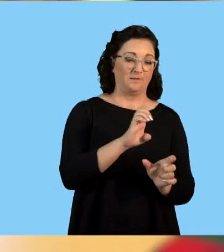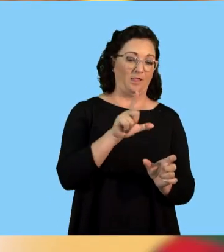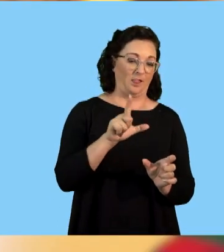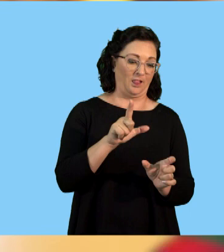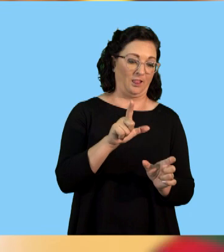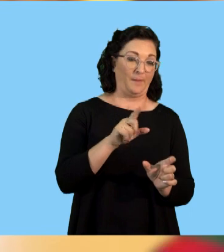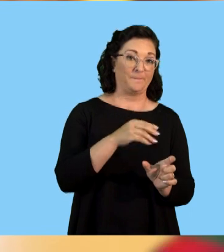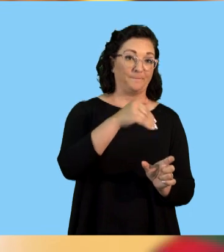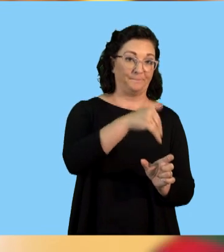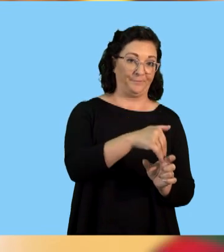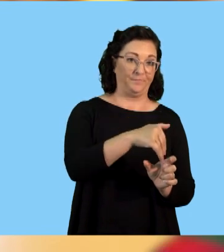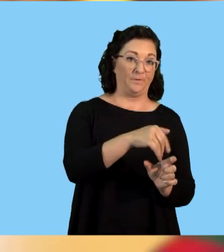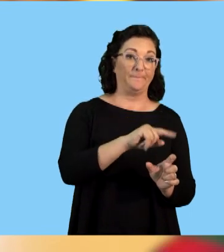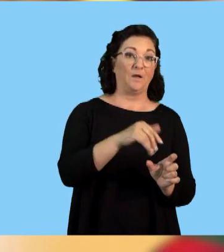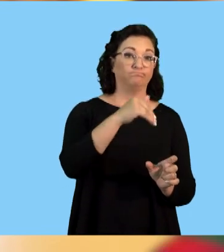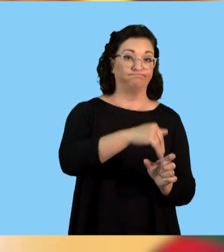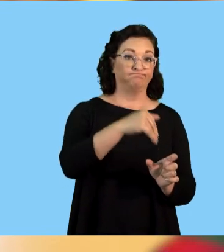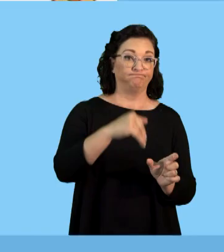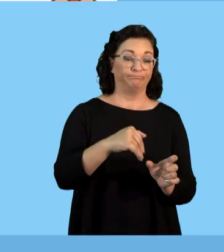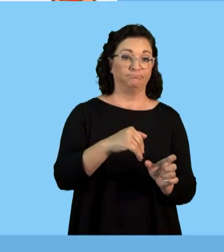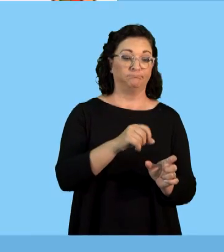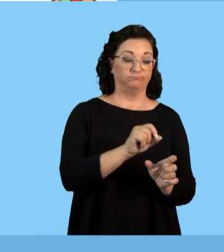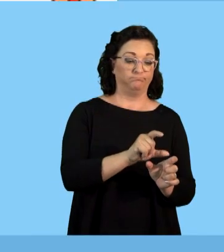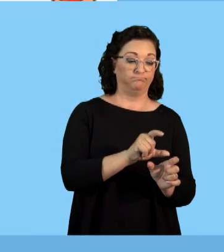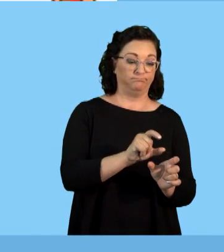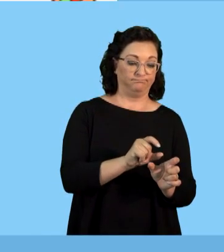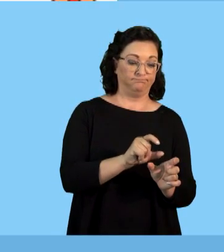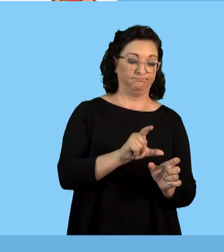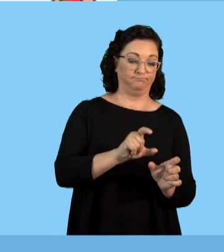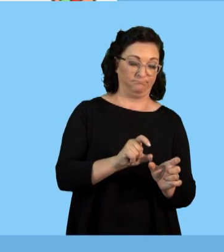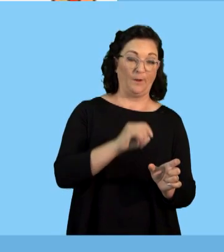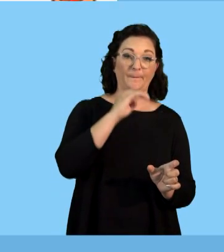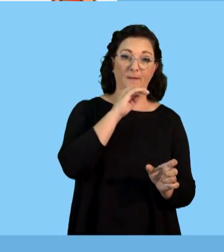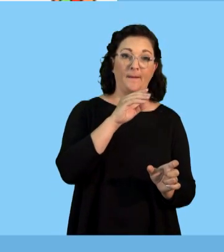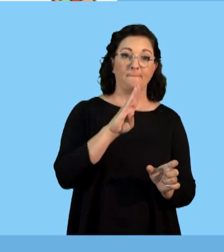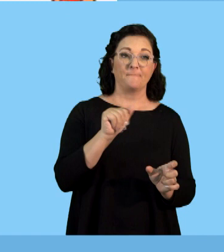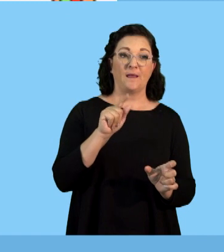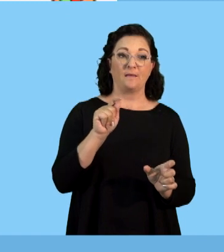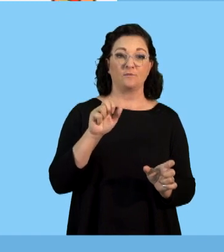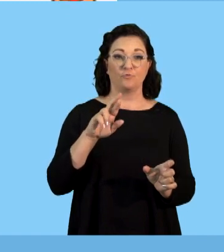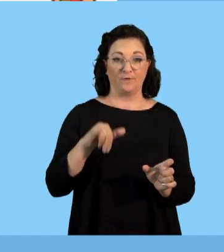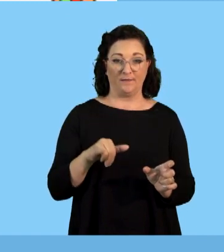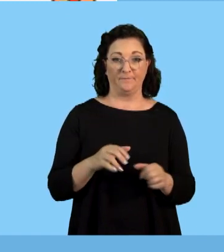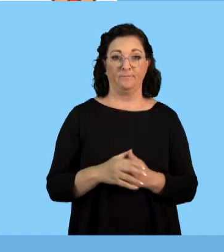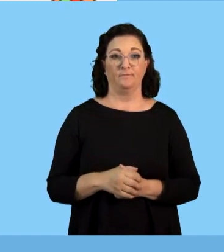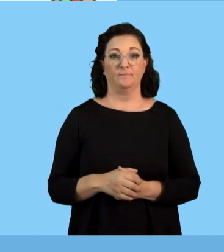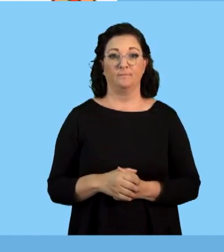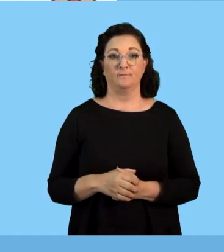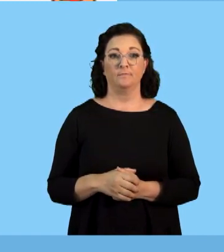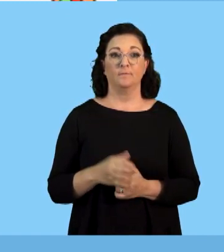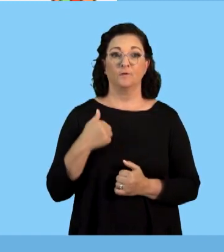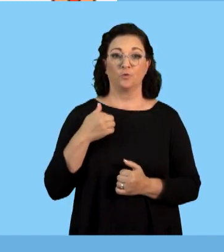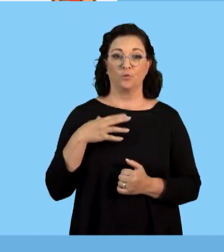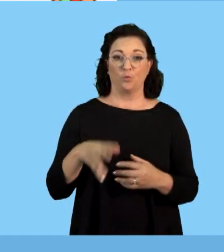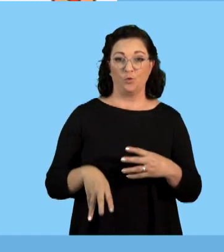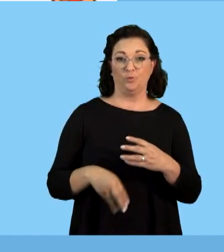one, that makes up a battery. So these cells they can be connected in parallel. So when we are adding a cells in